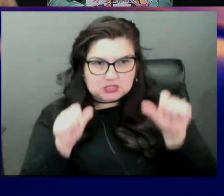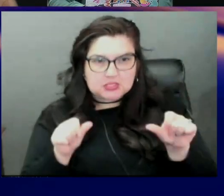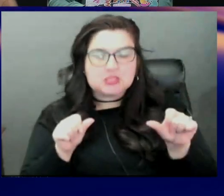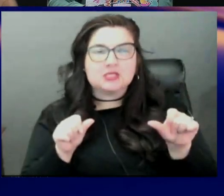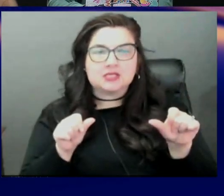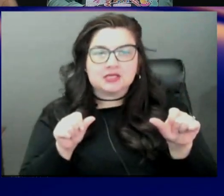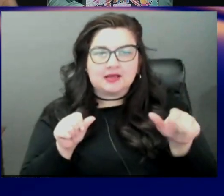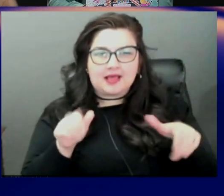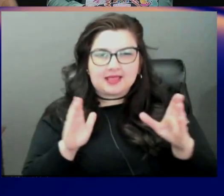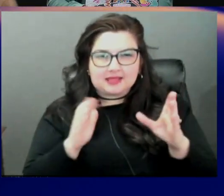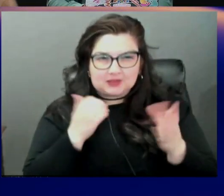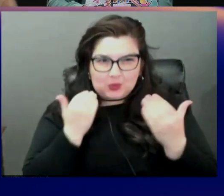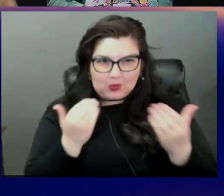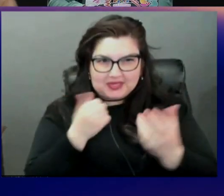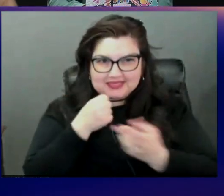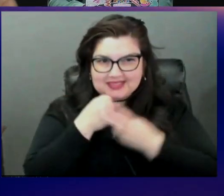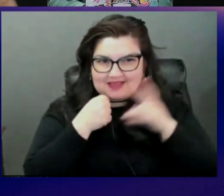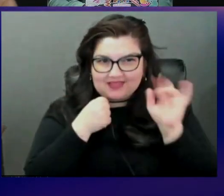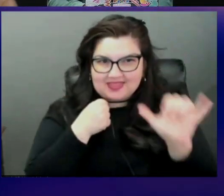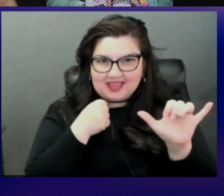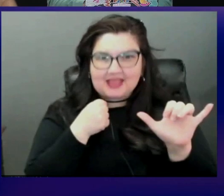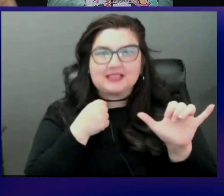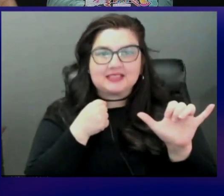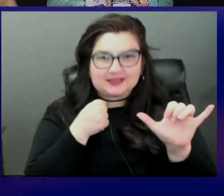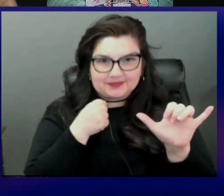let's save that. Oh.